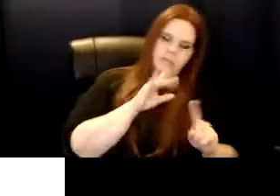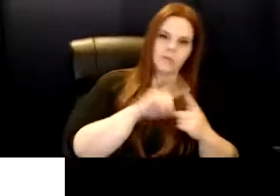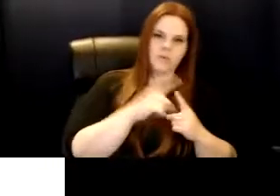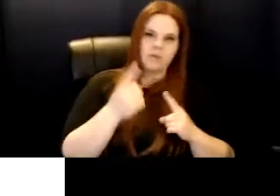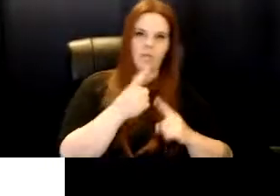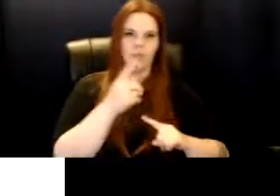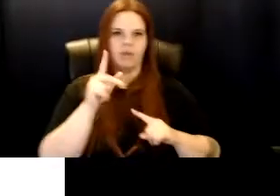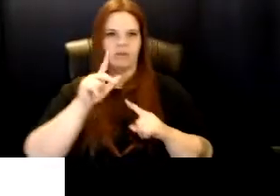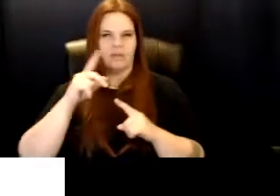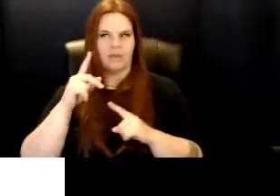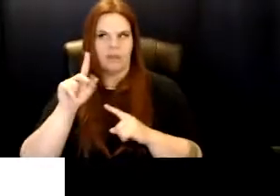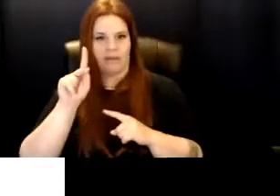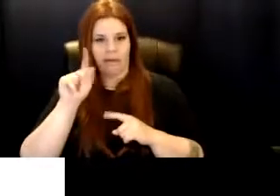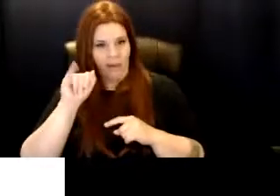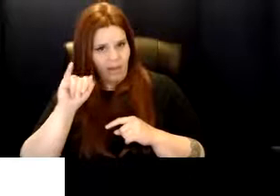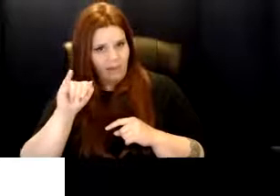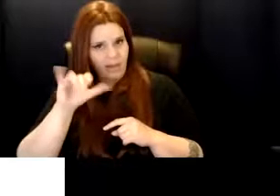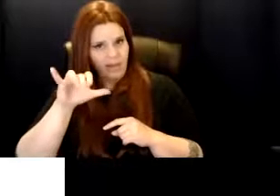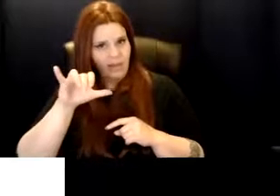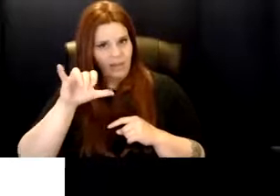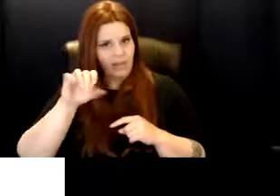Yokai, I hope I'm pronouncing that correctly, Yokai,